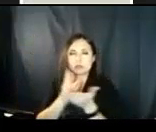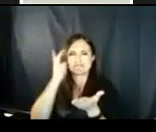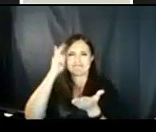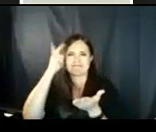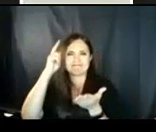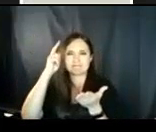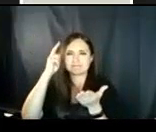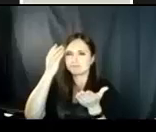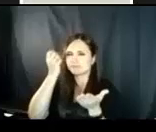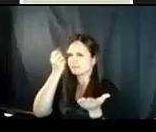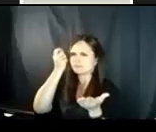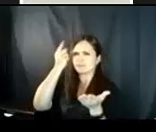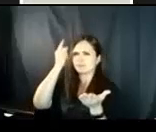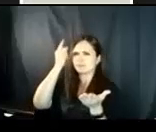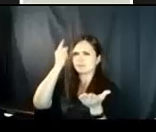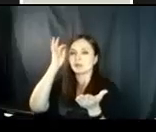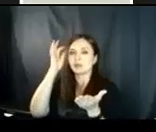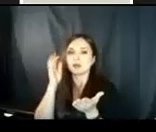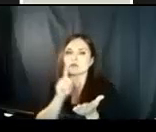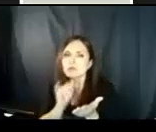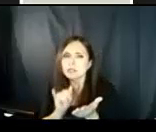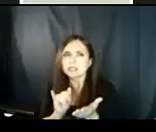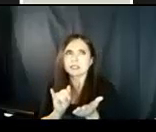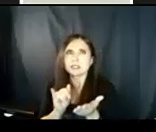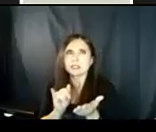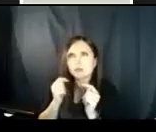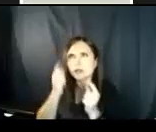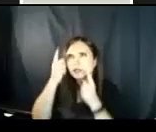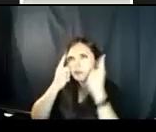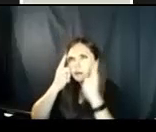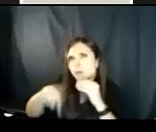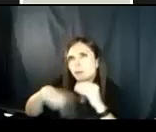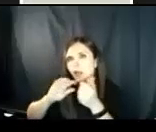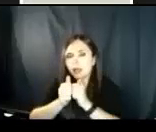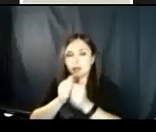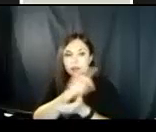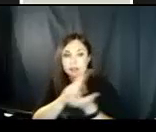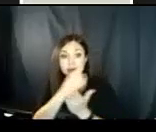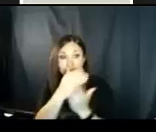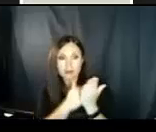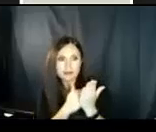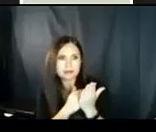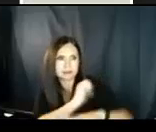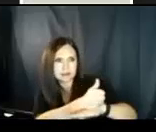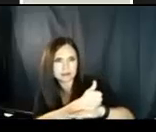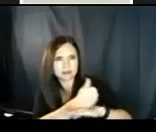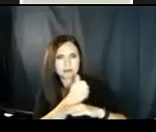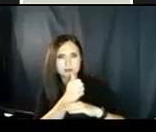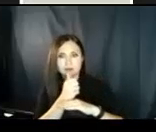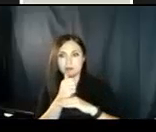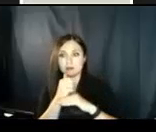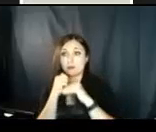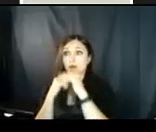about engagement, and it happens especially when we're trying to think about how we're designing those lessons, how are we building those